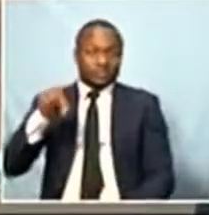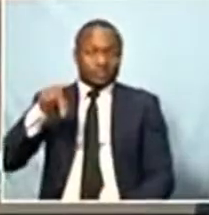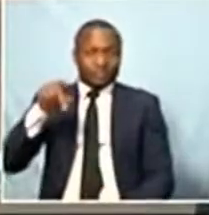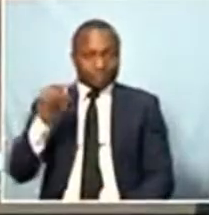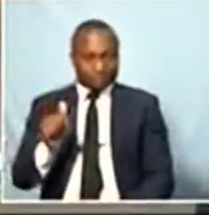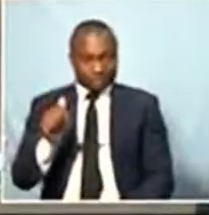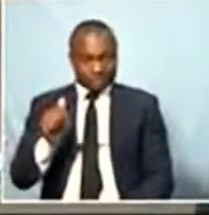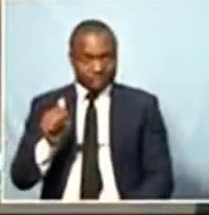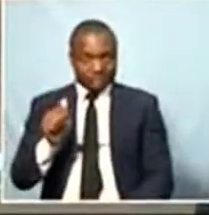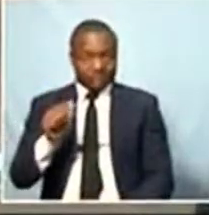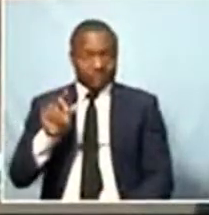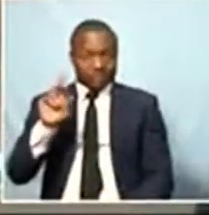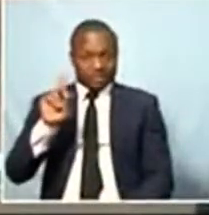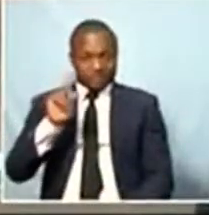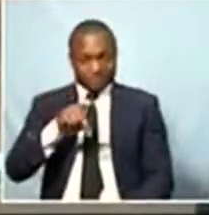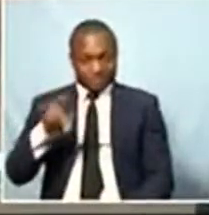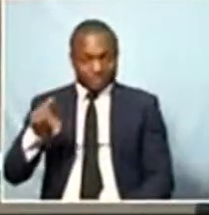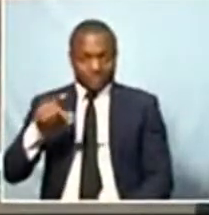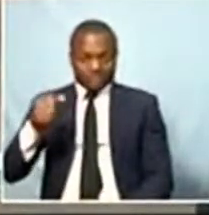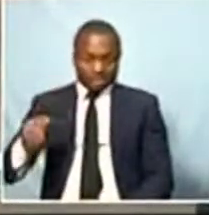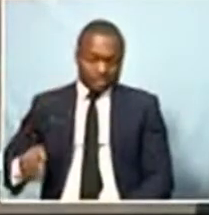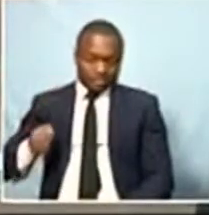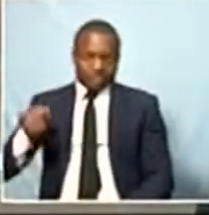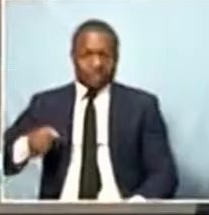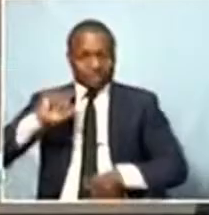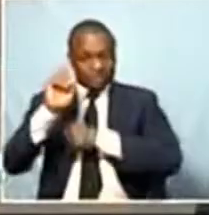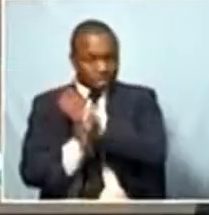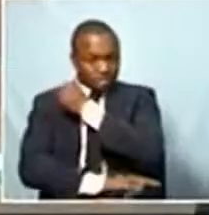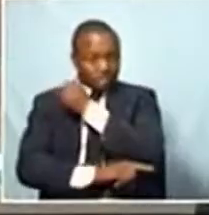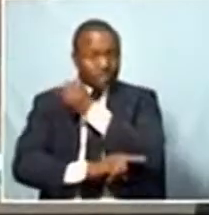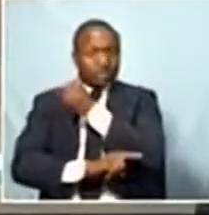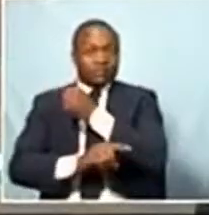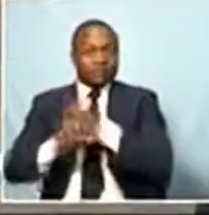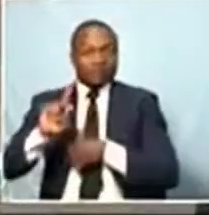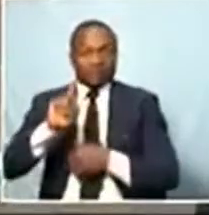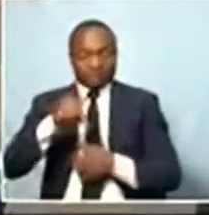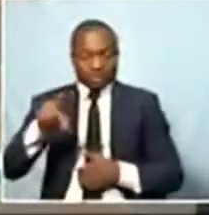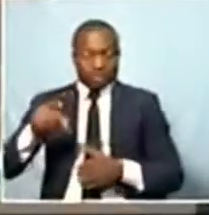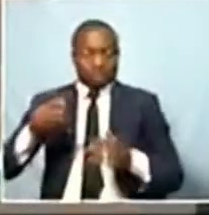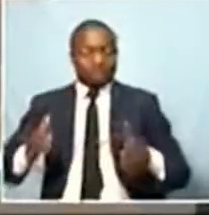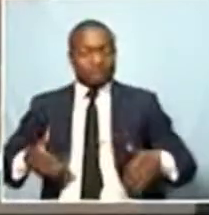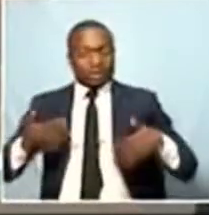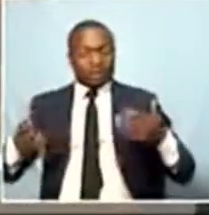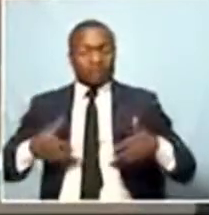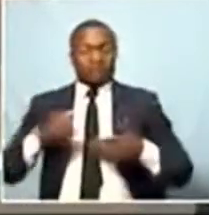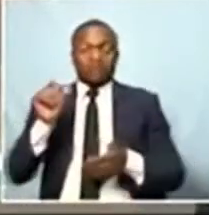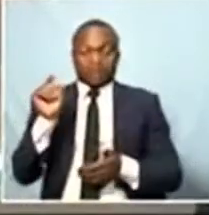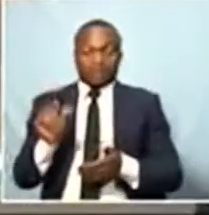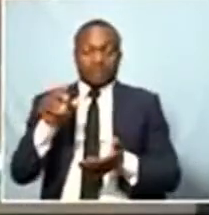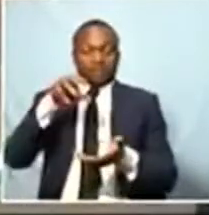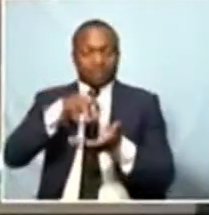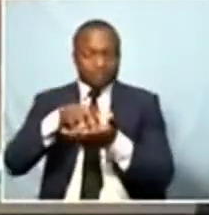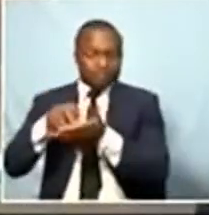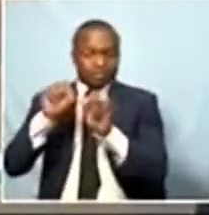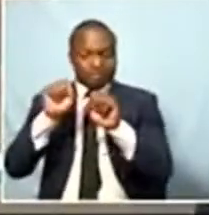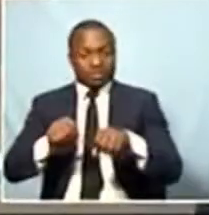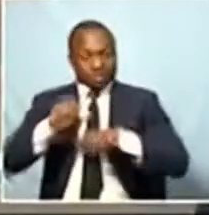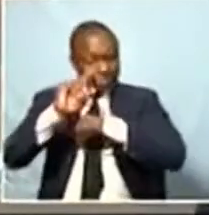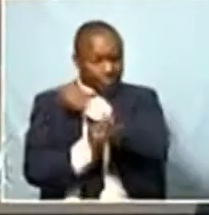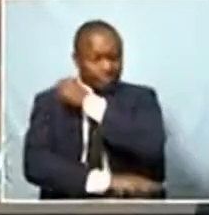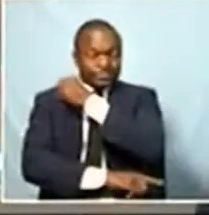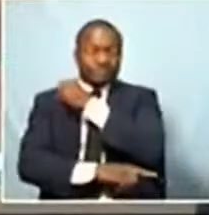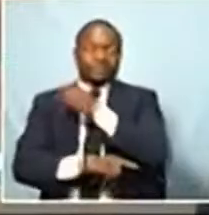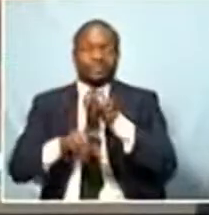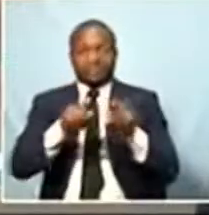is, the DPP is the chief prosecutor, and the DPP was happy to share with us that on a case-by-case basis, we can be allowed to prosecute.